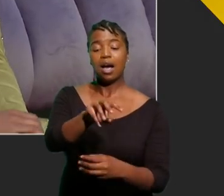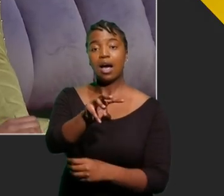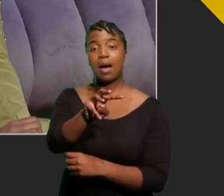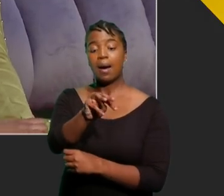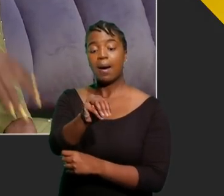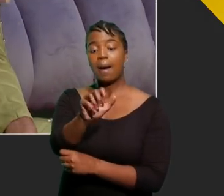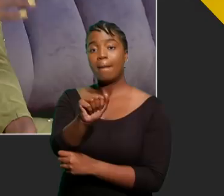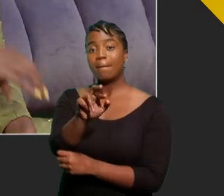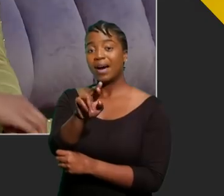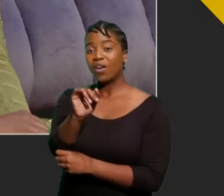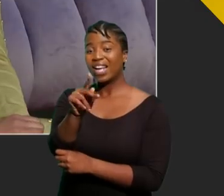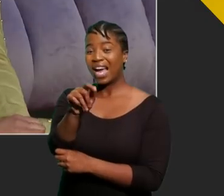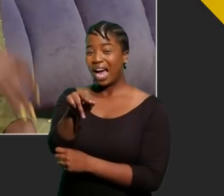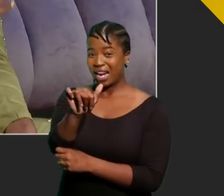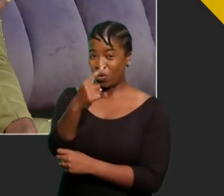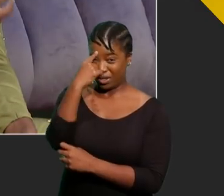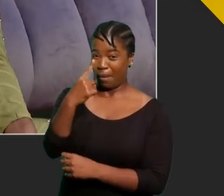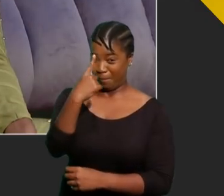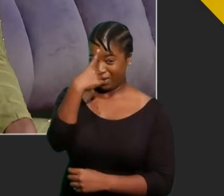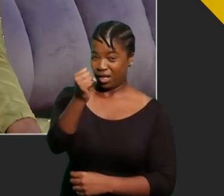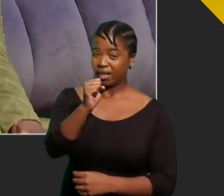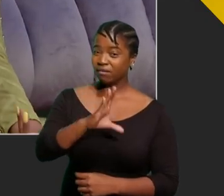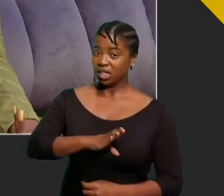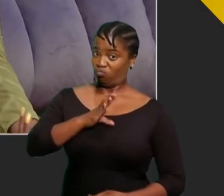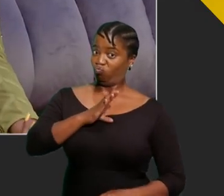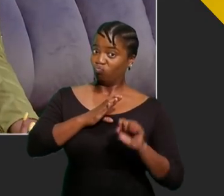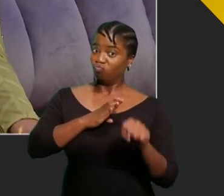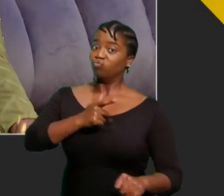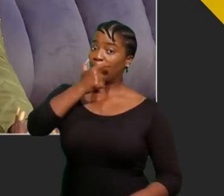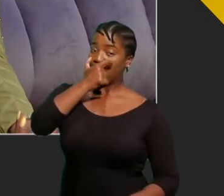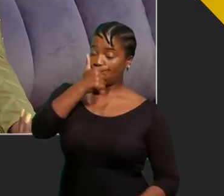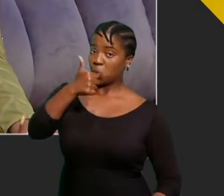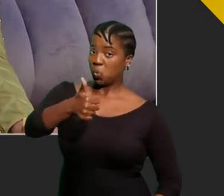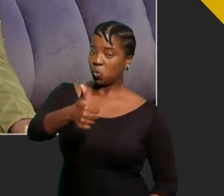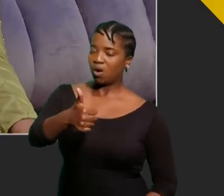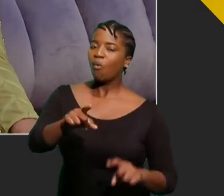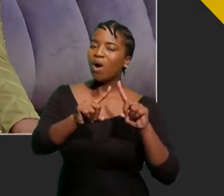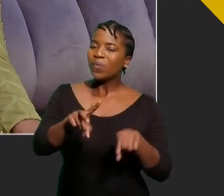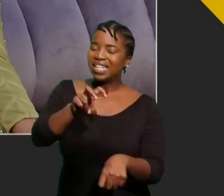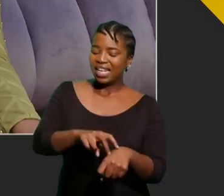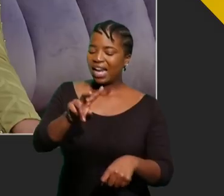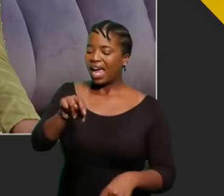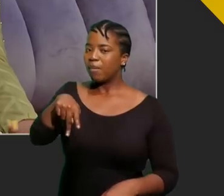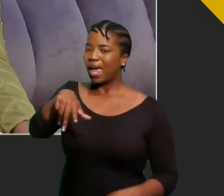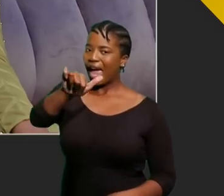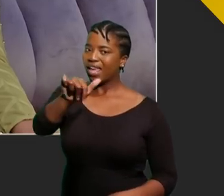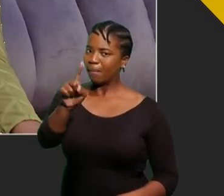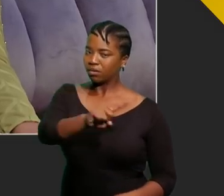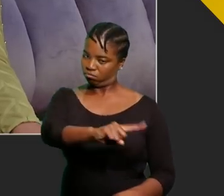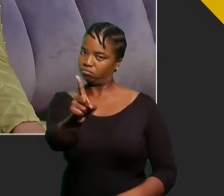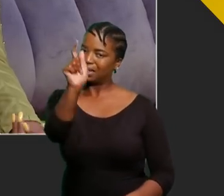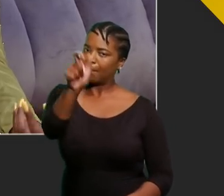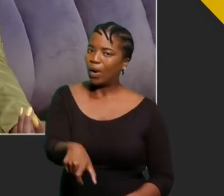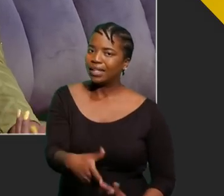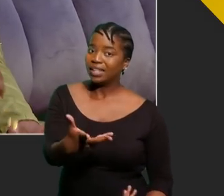scandal, right? Are you still feeling confident? Do you feel that at the end of the day, we need the National Prosecuting Authority to prosecute.